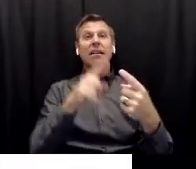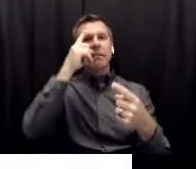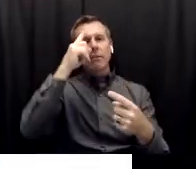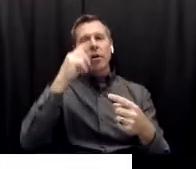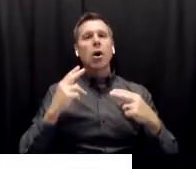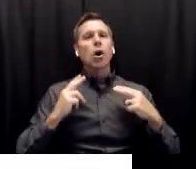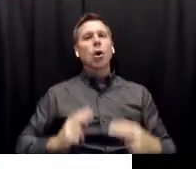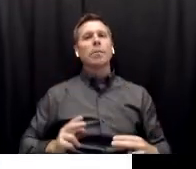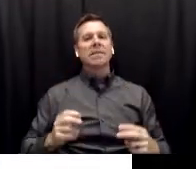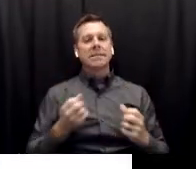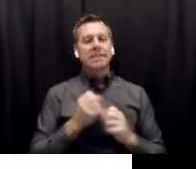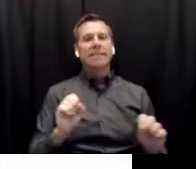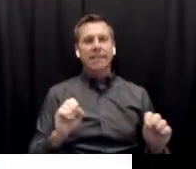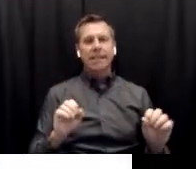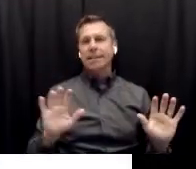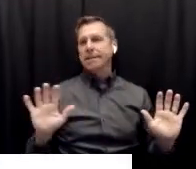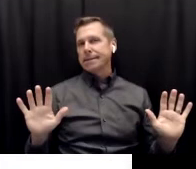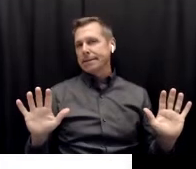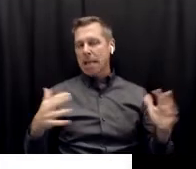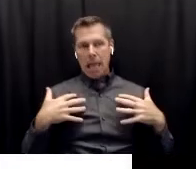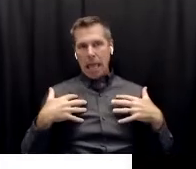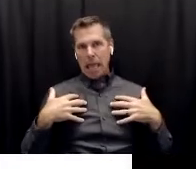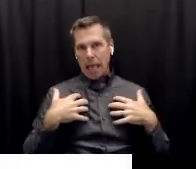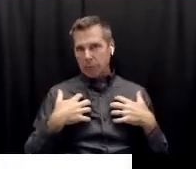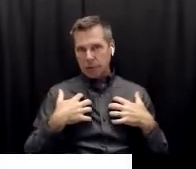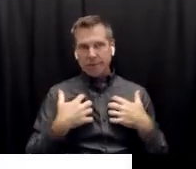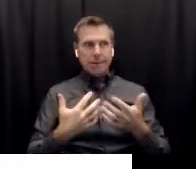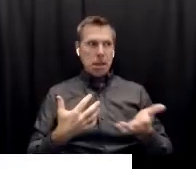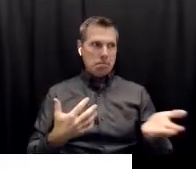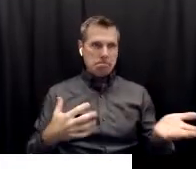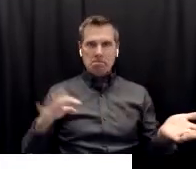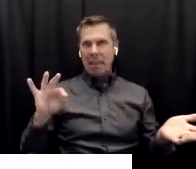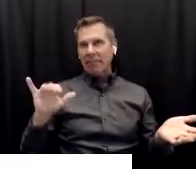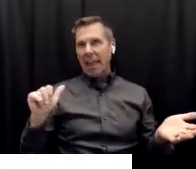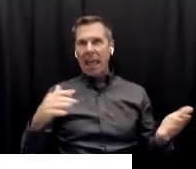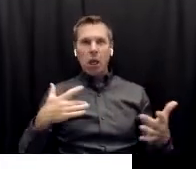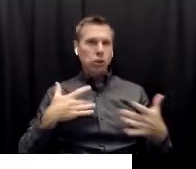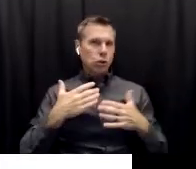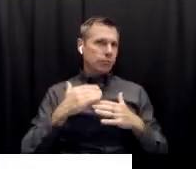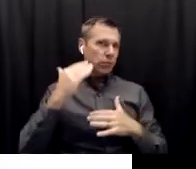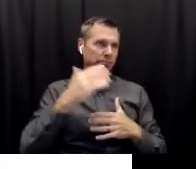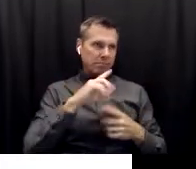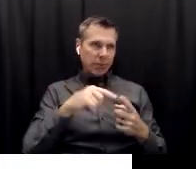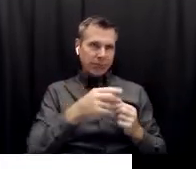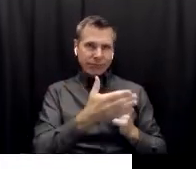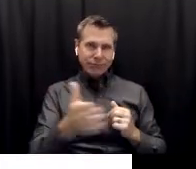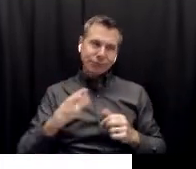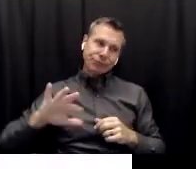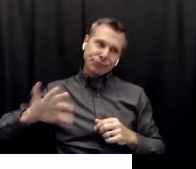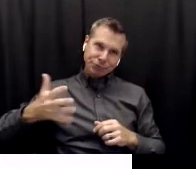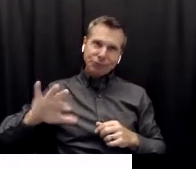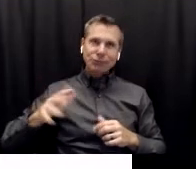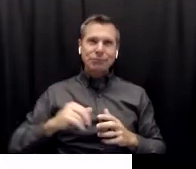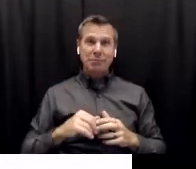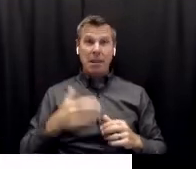considerate of animals as you might hope that they are. When I was doing my night flights